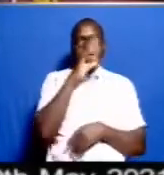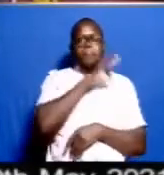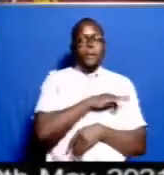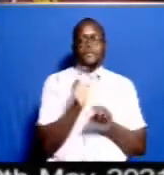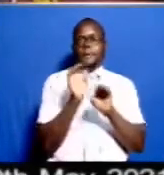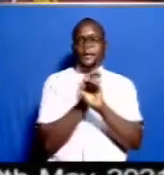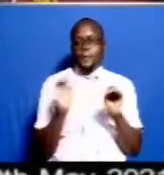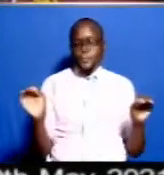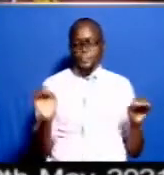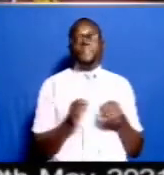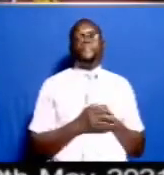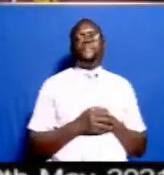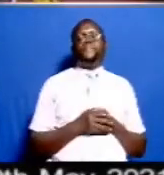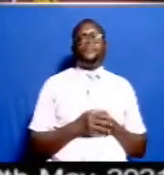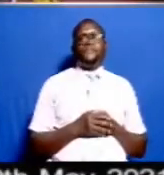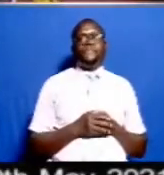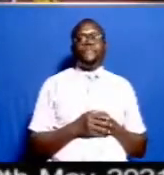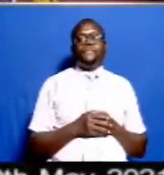not.